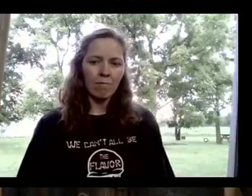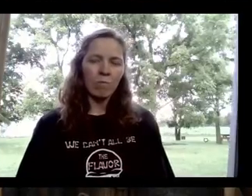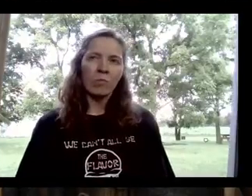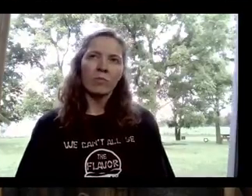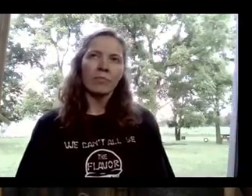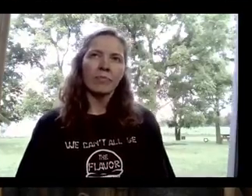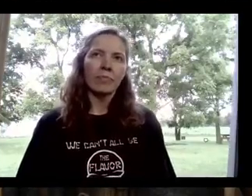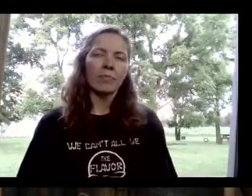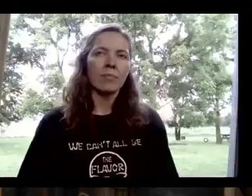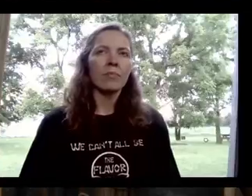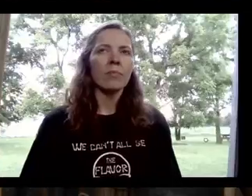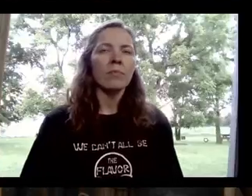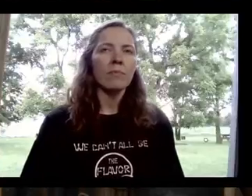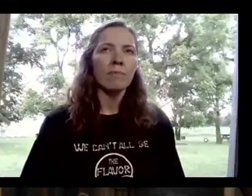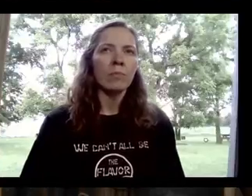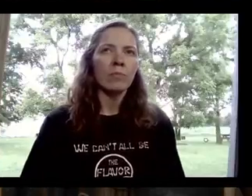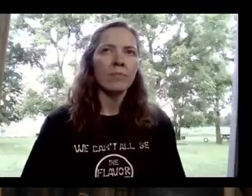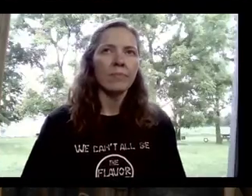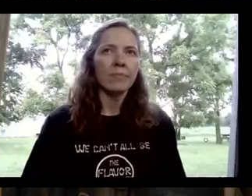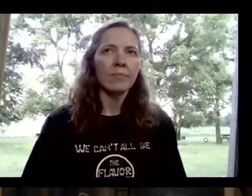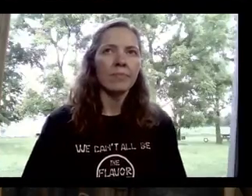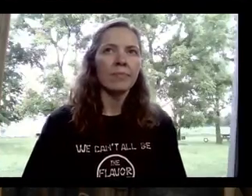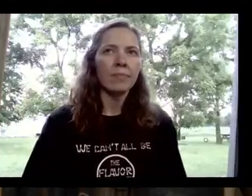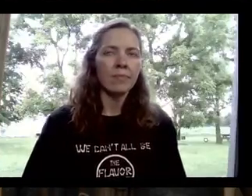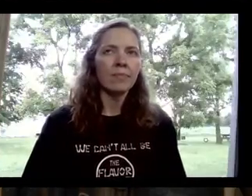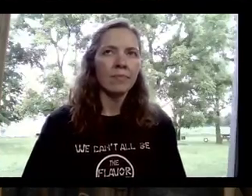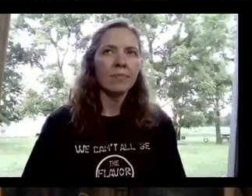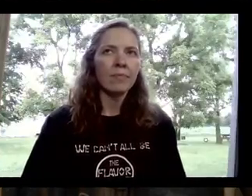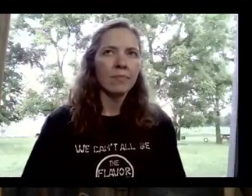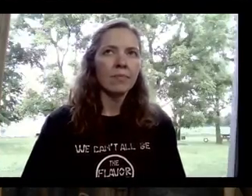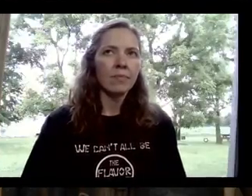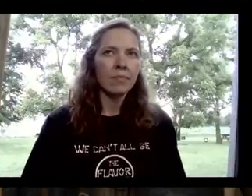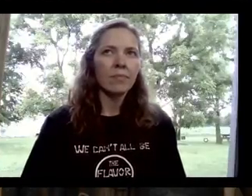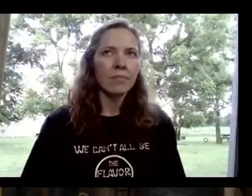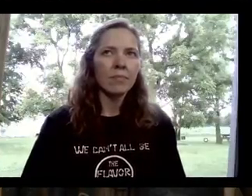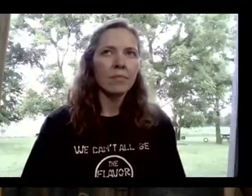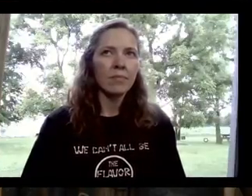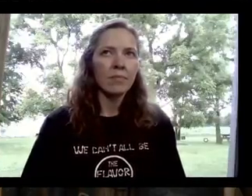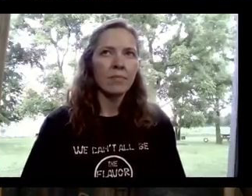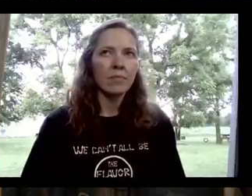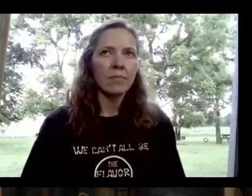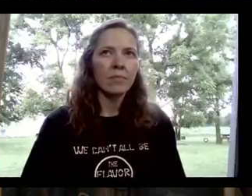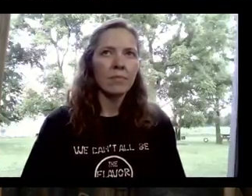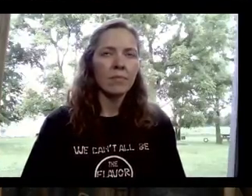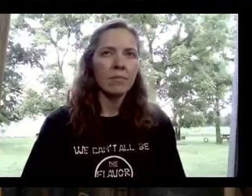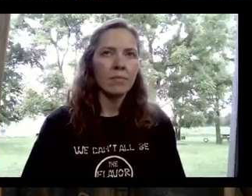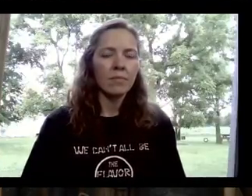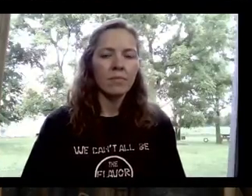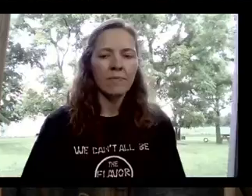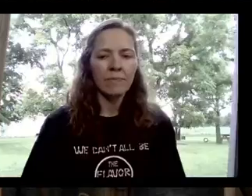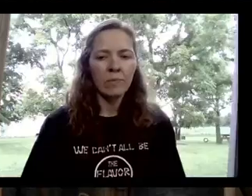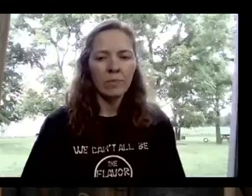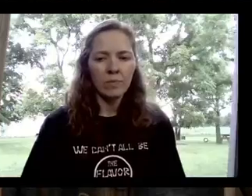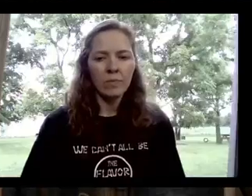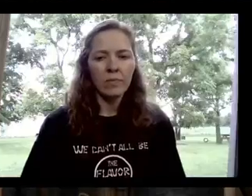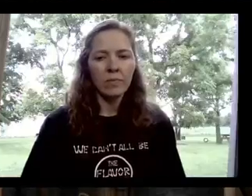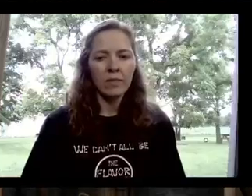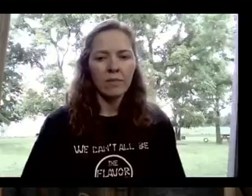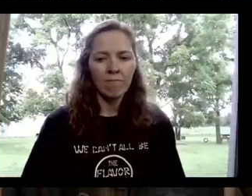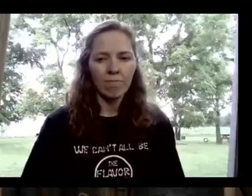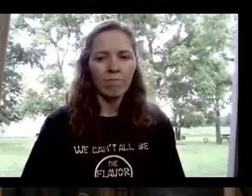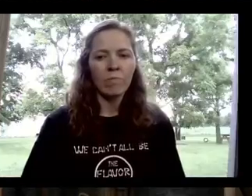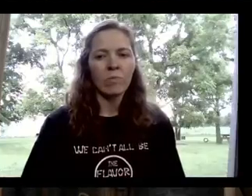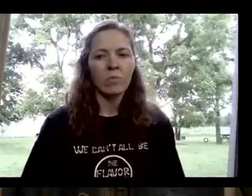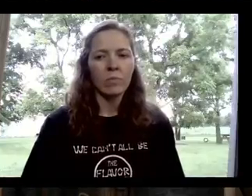it and things that leaves it to a bright, shiny finish when you're done forging. So it has high corrosion resistance, but it is